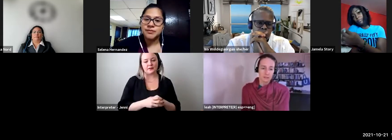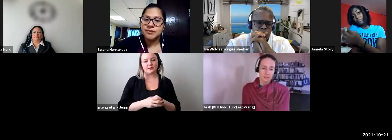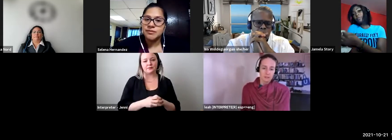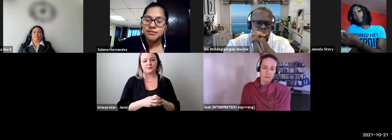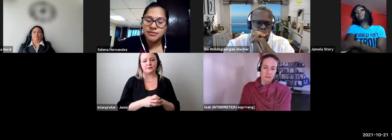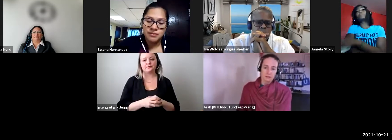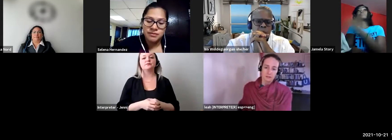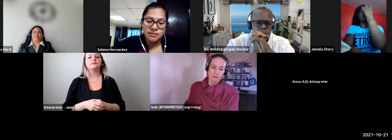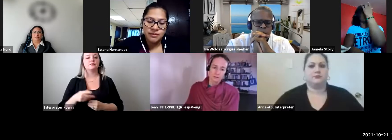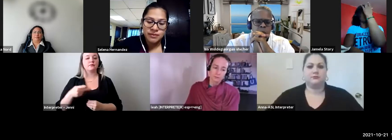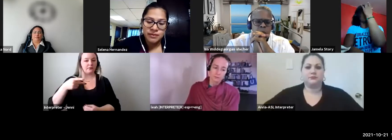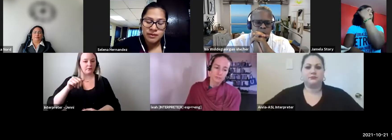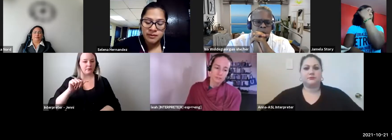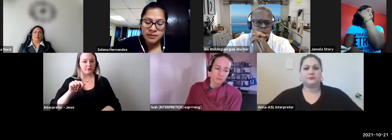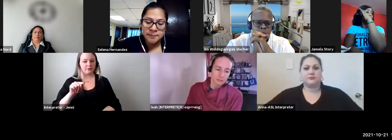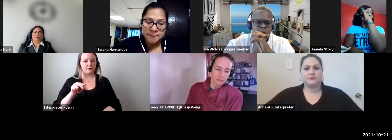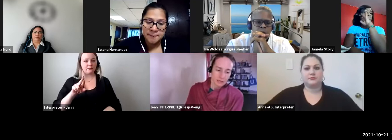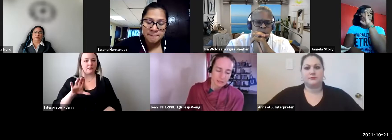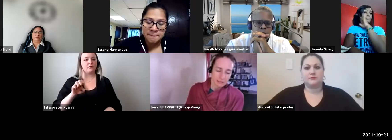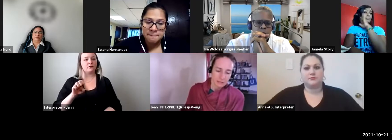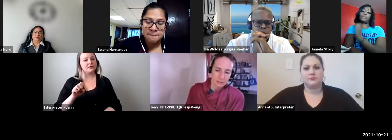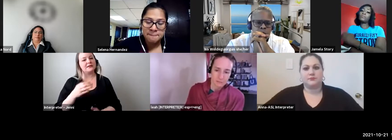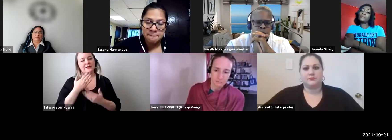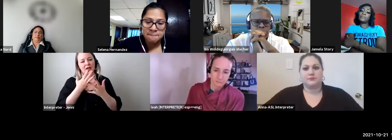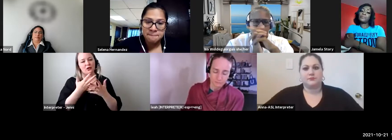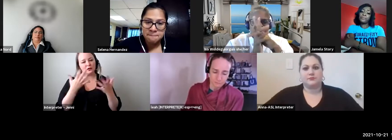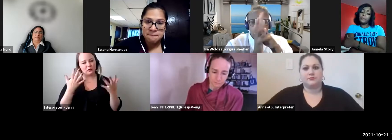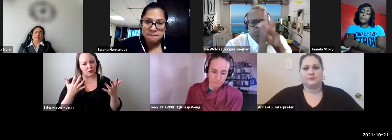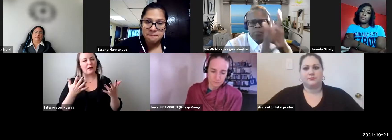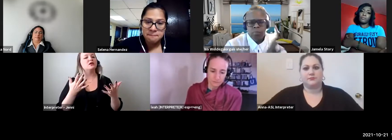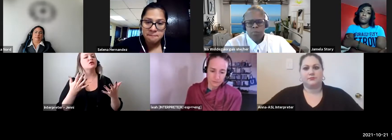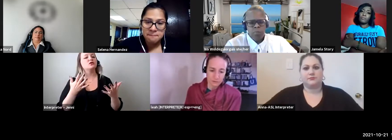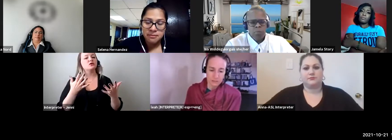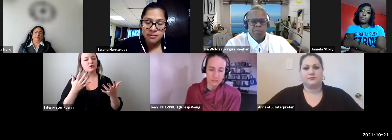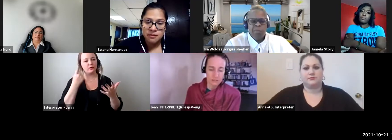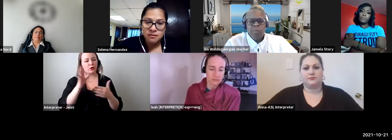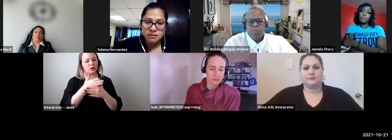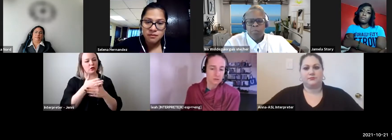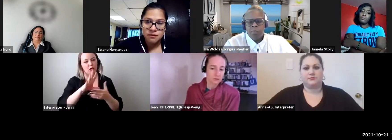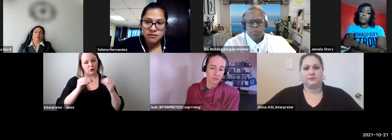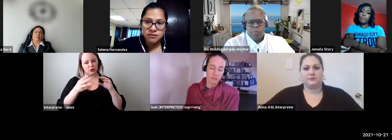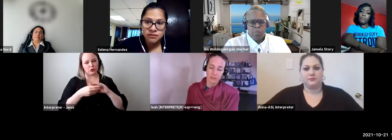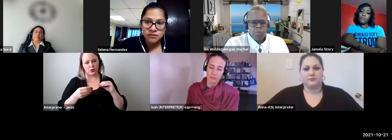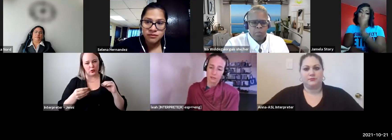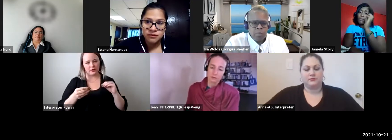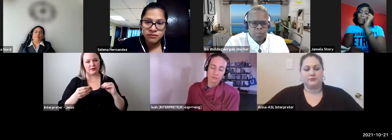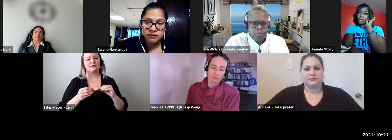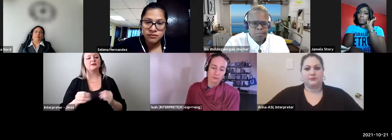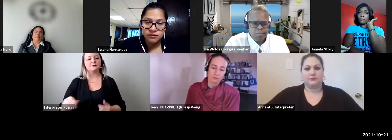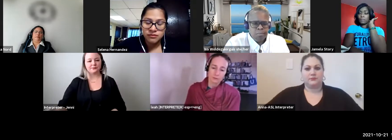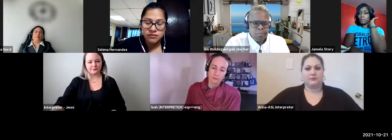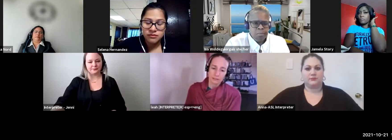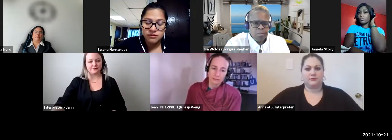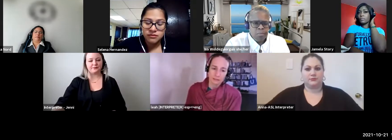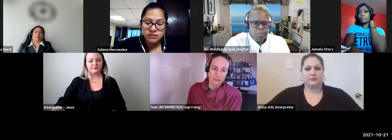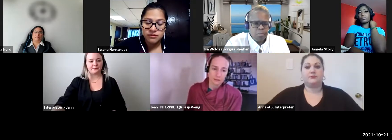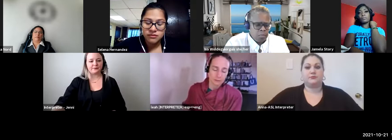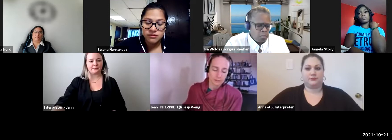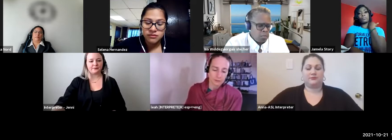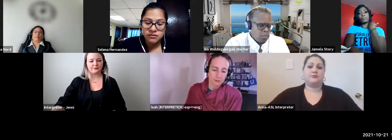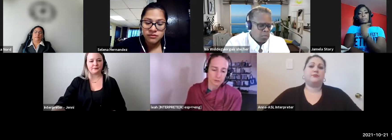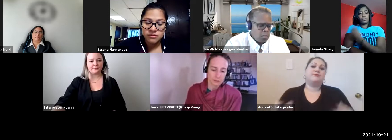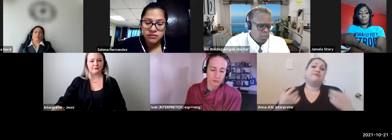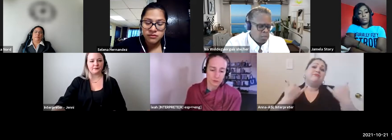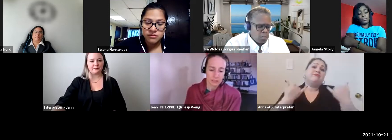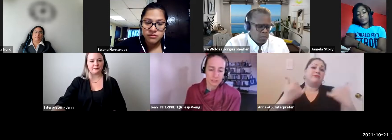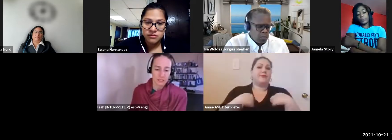beautifully sharing and hearing more of your stories. I can, and I hope others can see